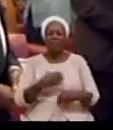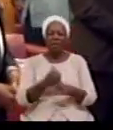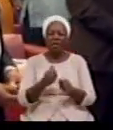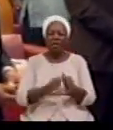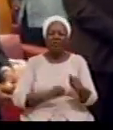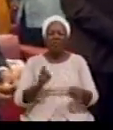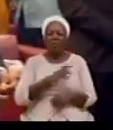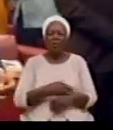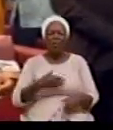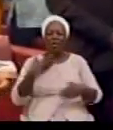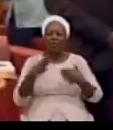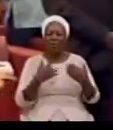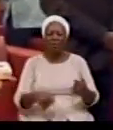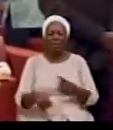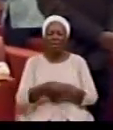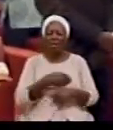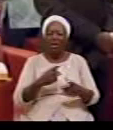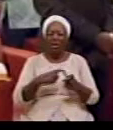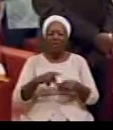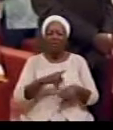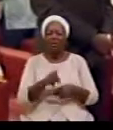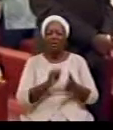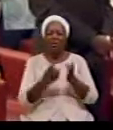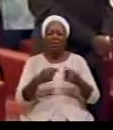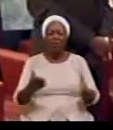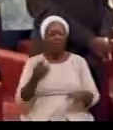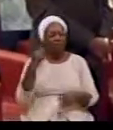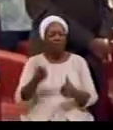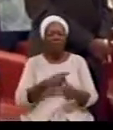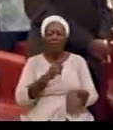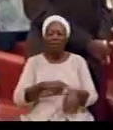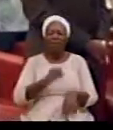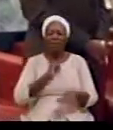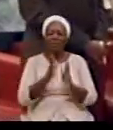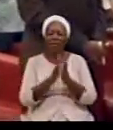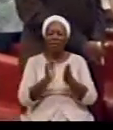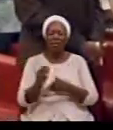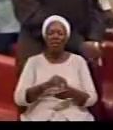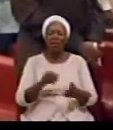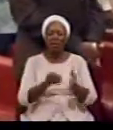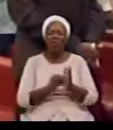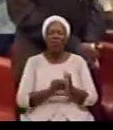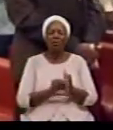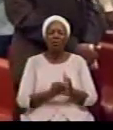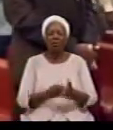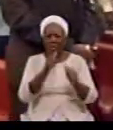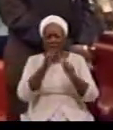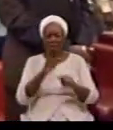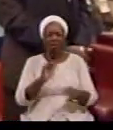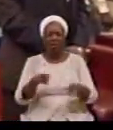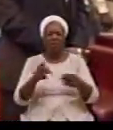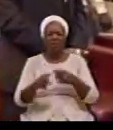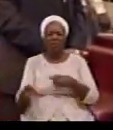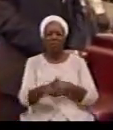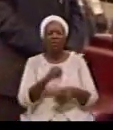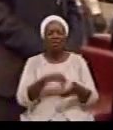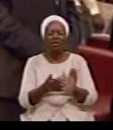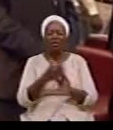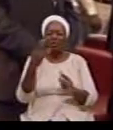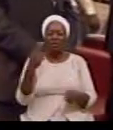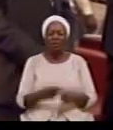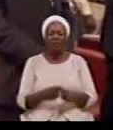are coming for the first time, I pray, Lord, their portion of blessing you grant unto them in Jesus'